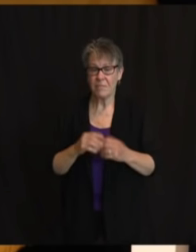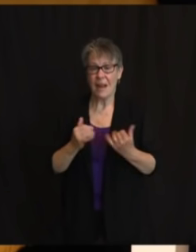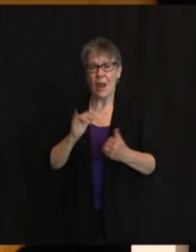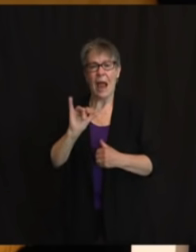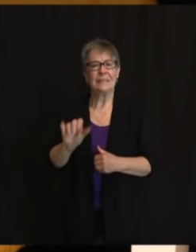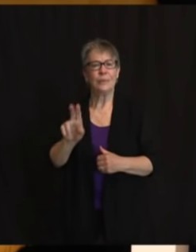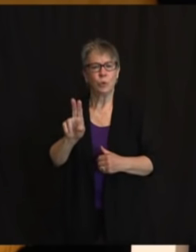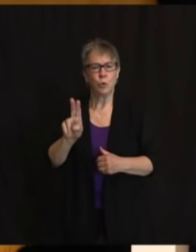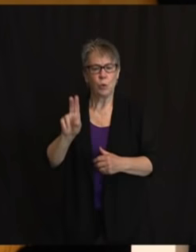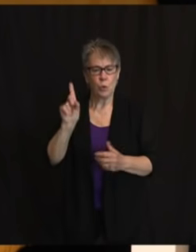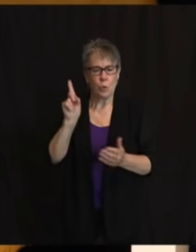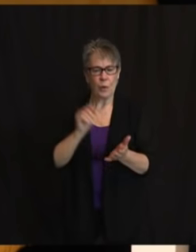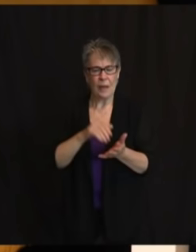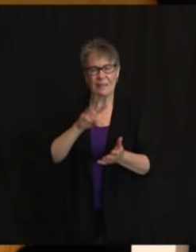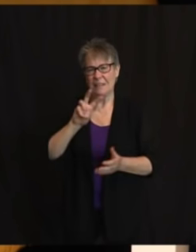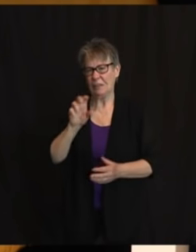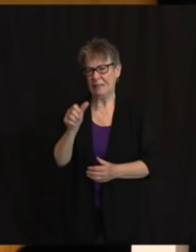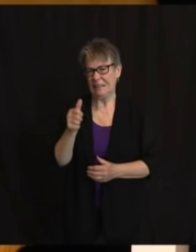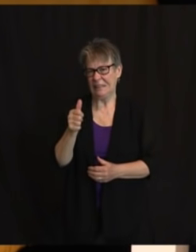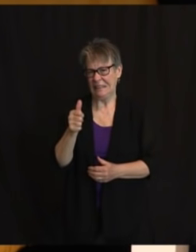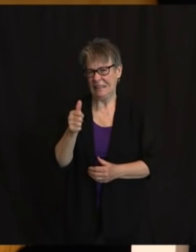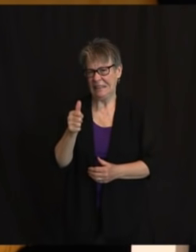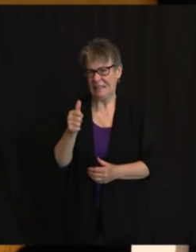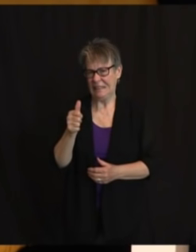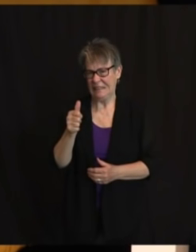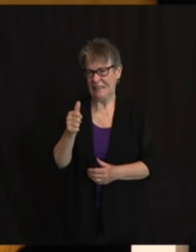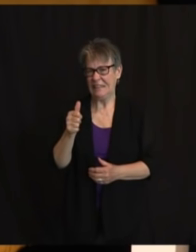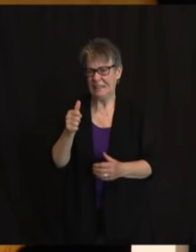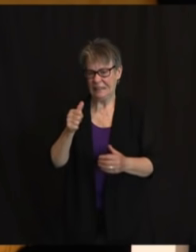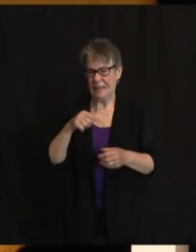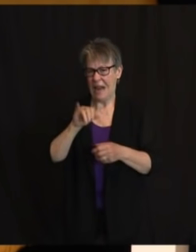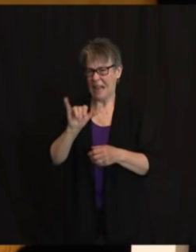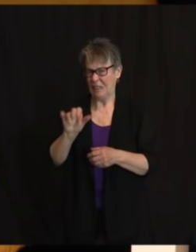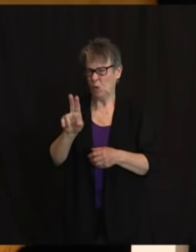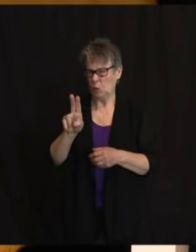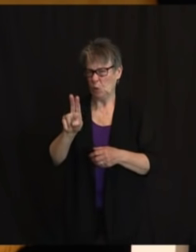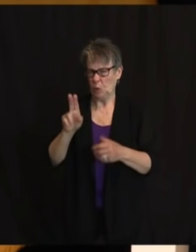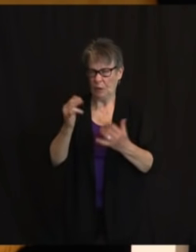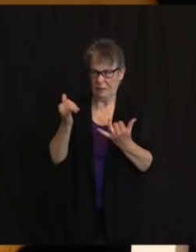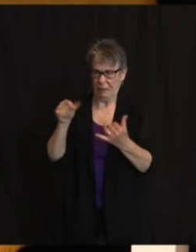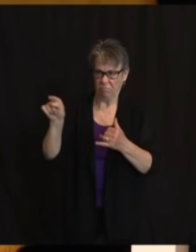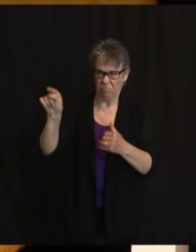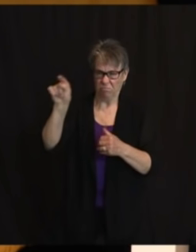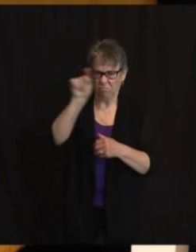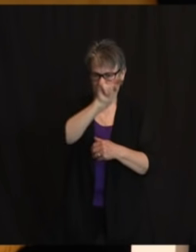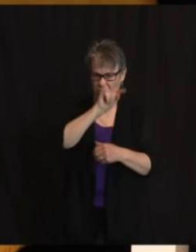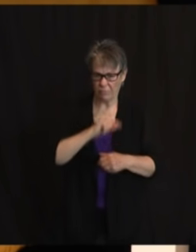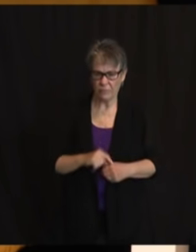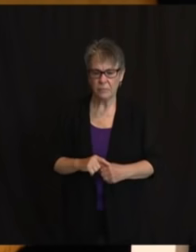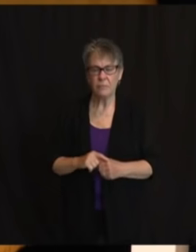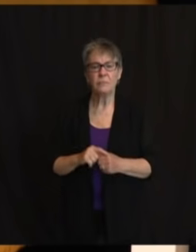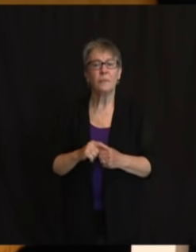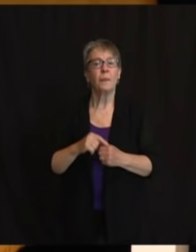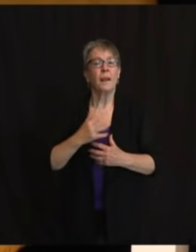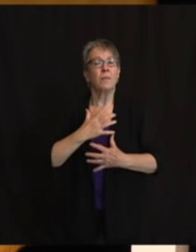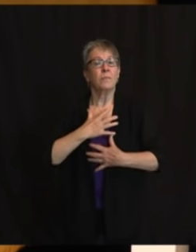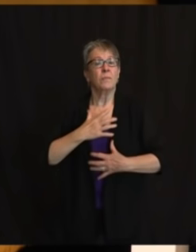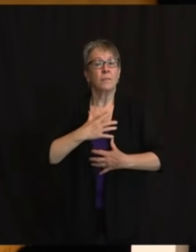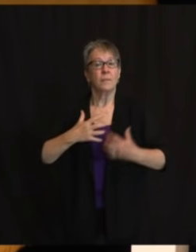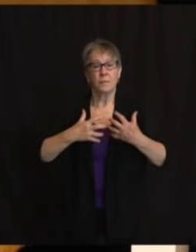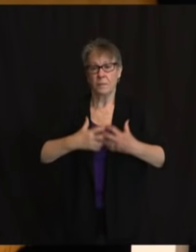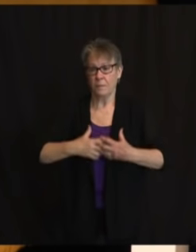those patients are on ventilators, significantly down from that high of 97% 2 weeks